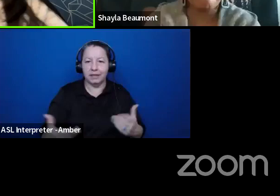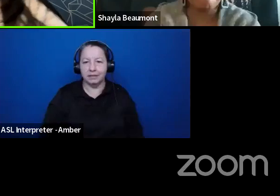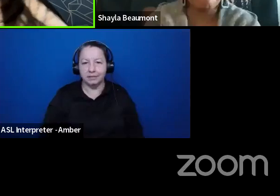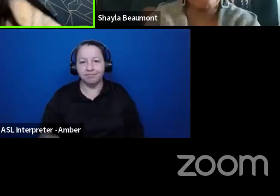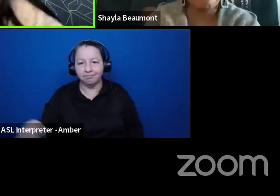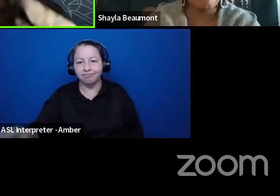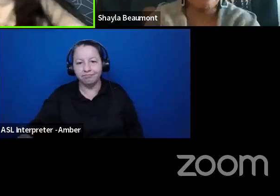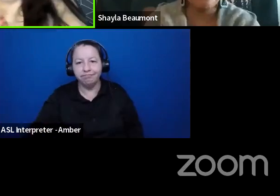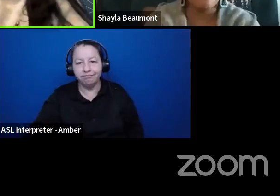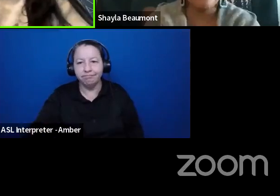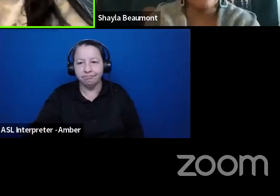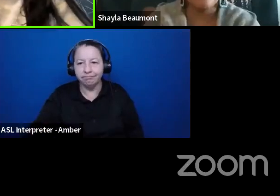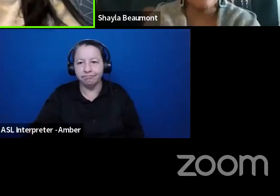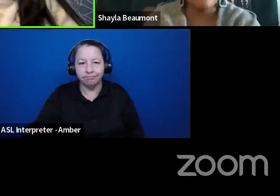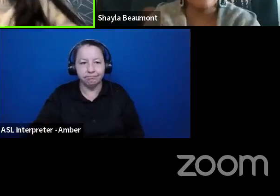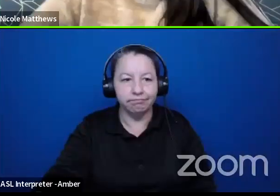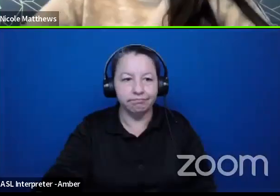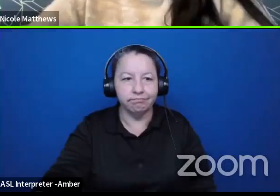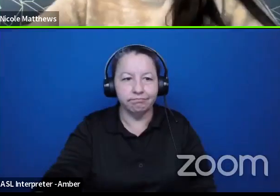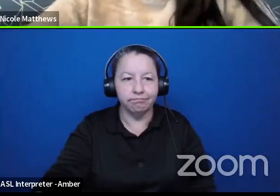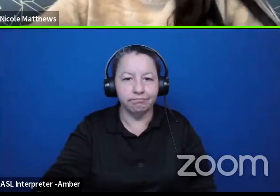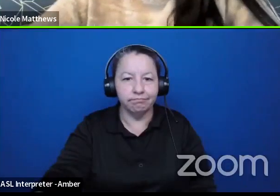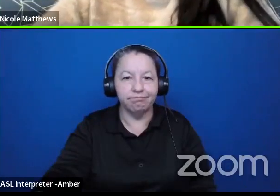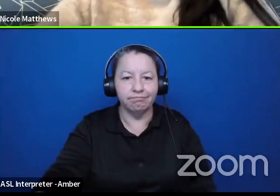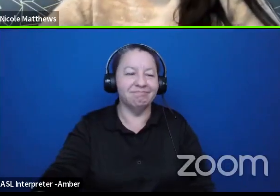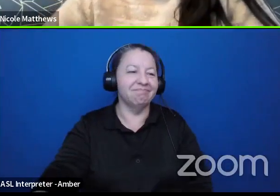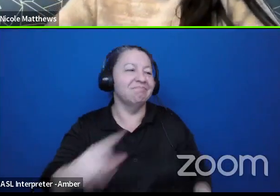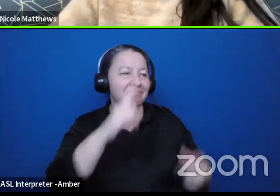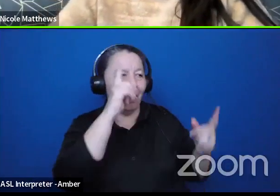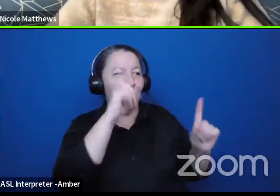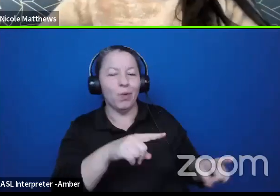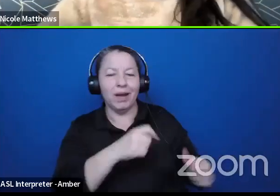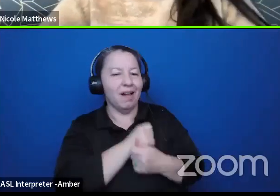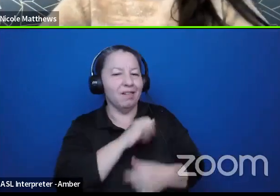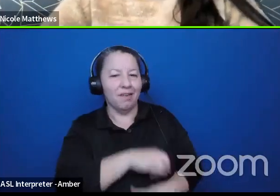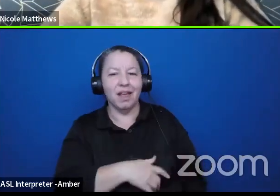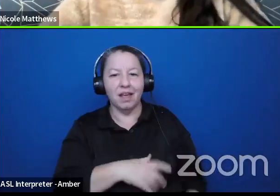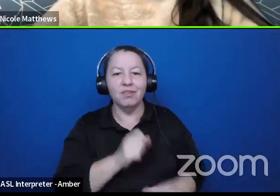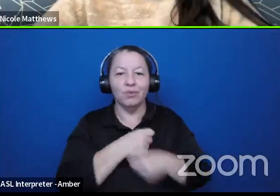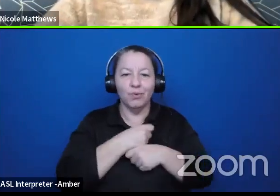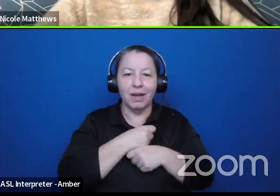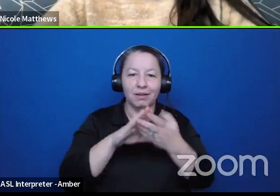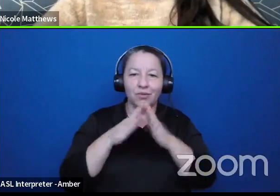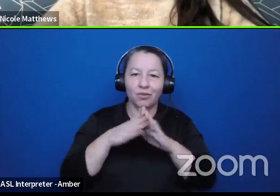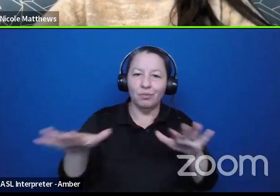Agreed. I love it. Creating a community of love.